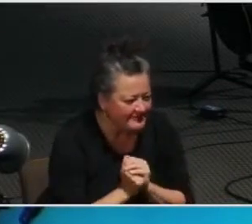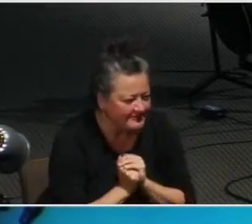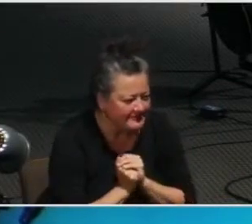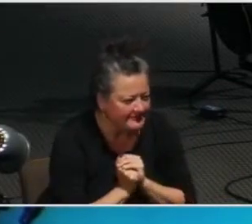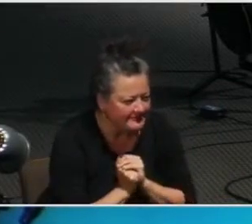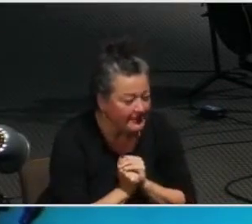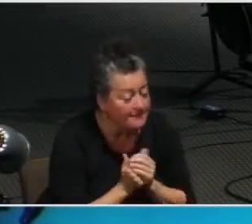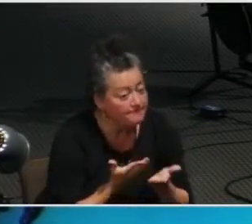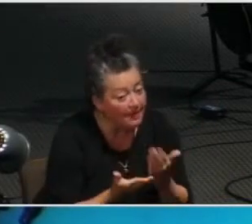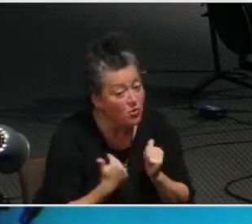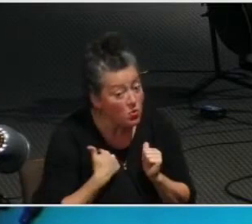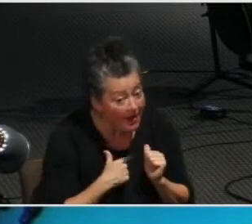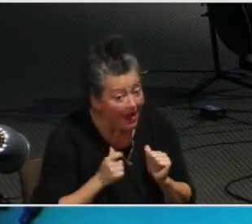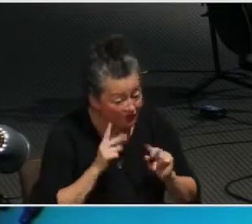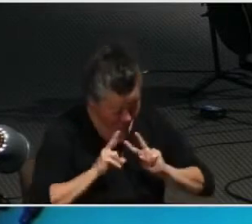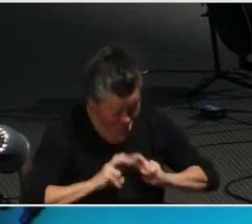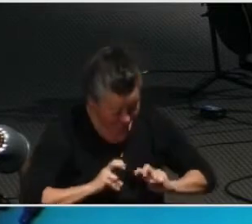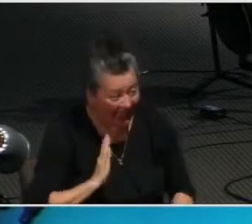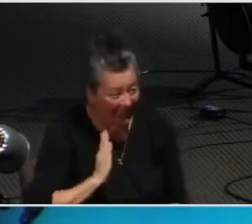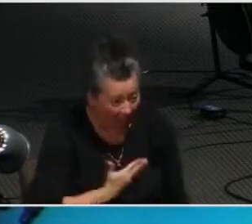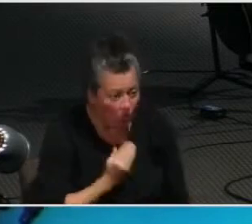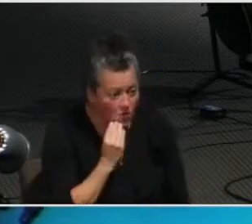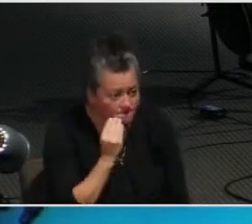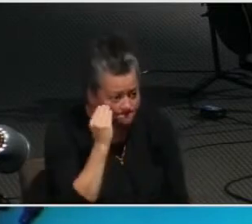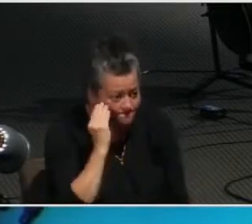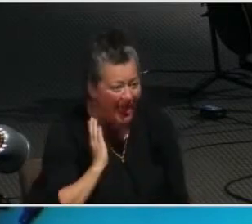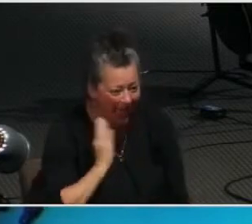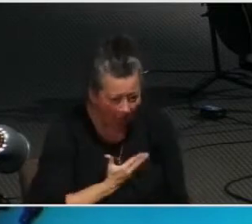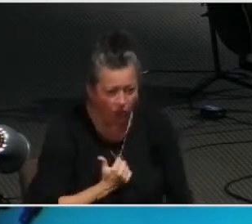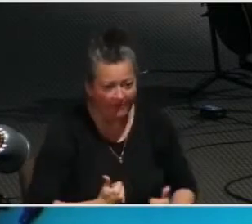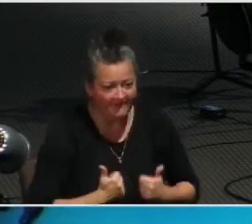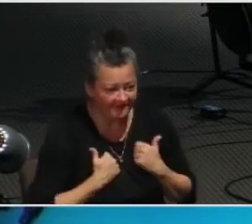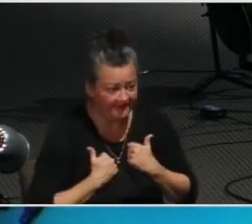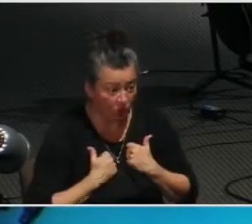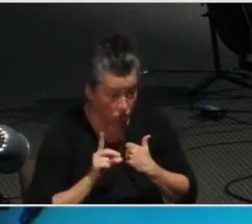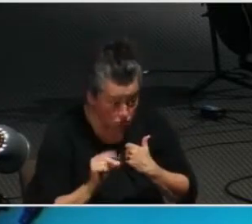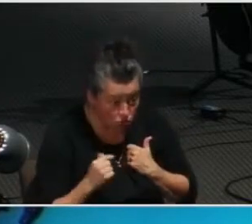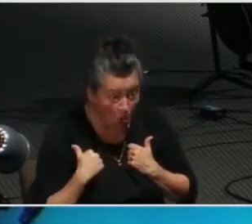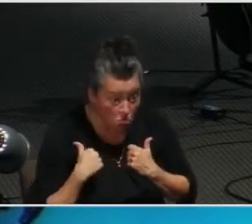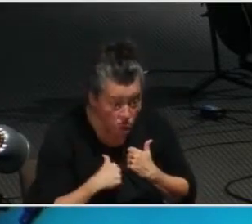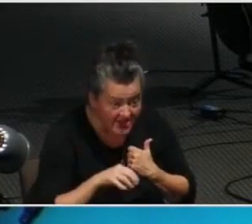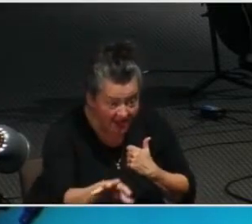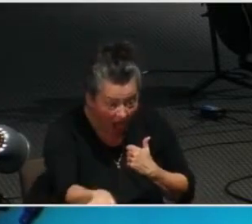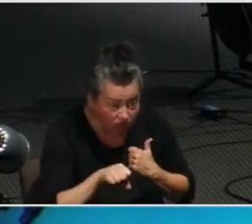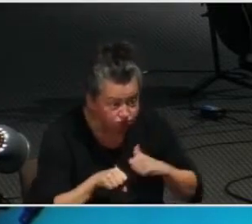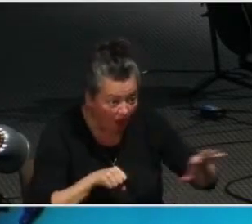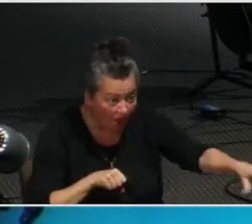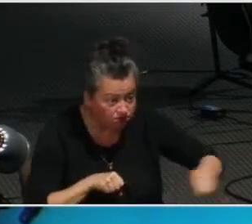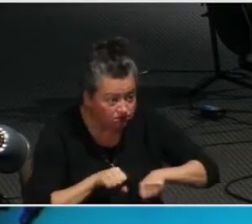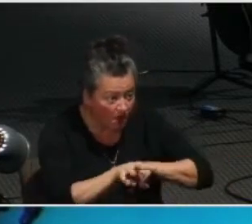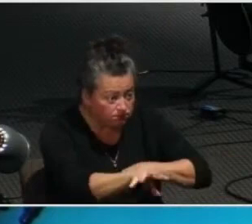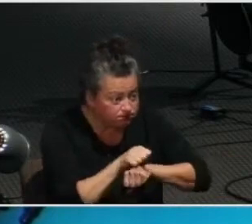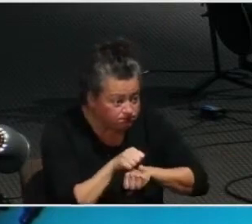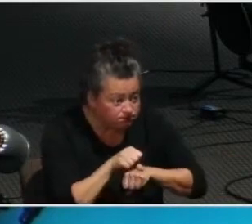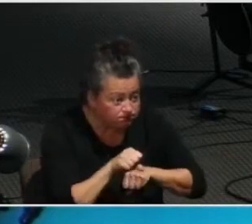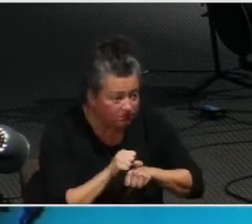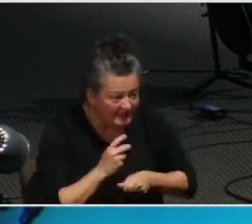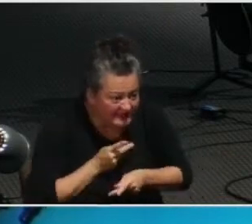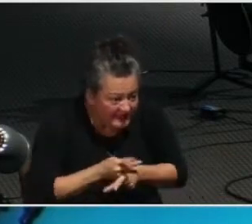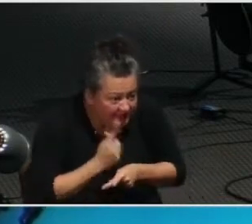need to evaluate if we've practiced hoarding in any way.